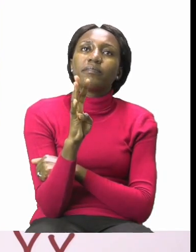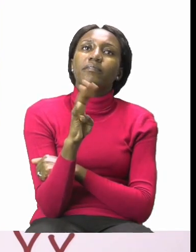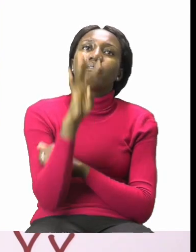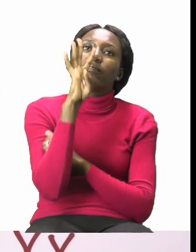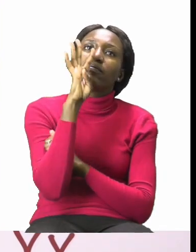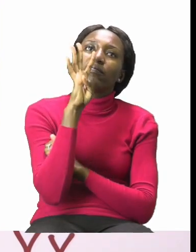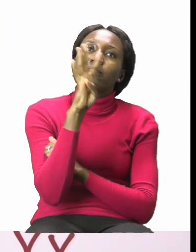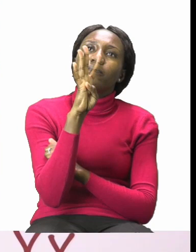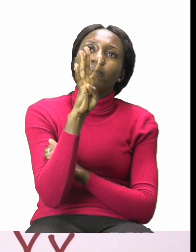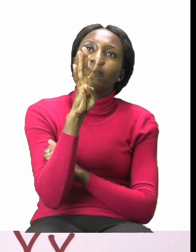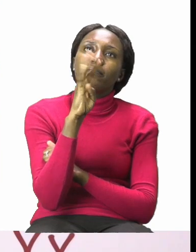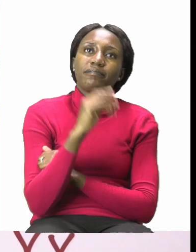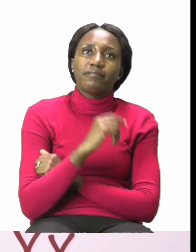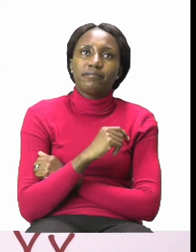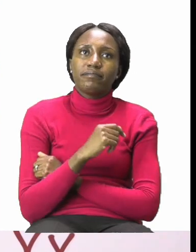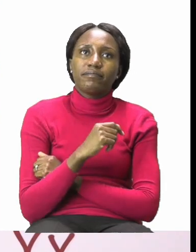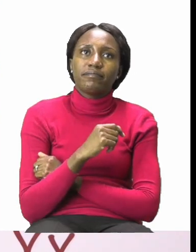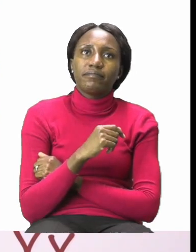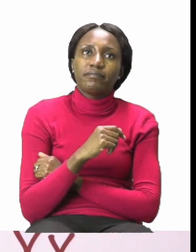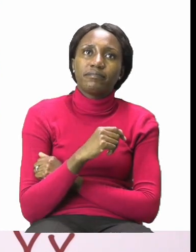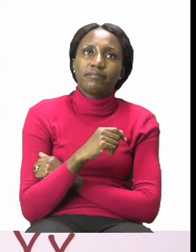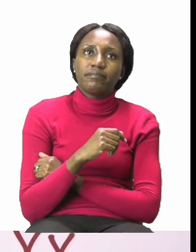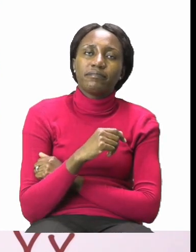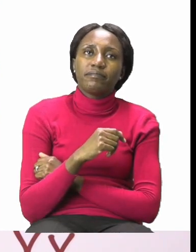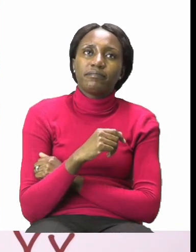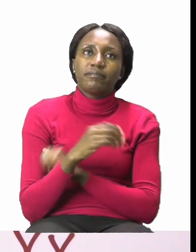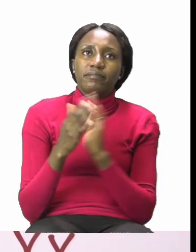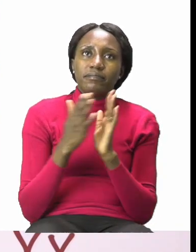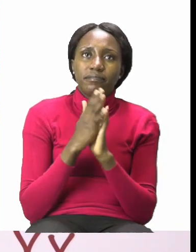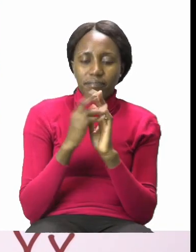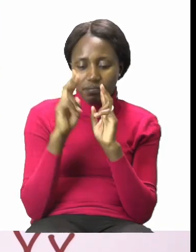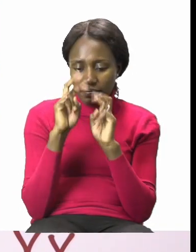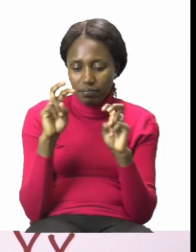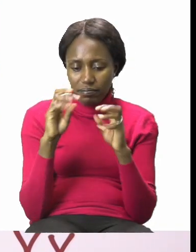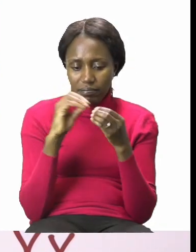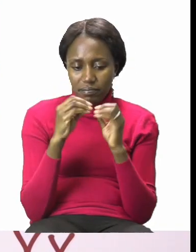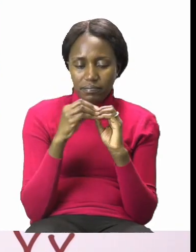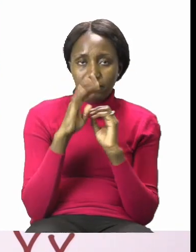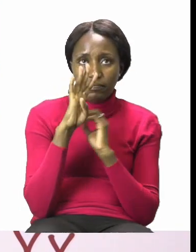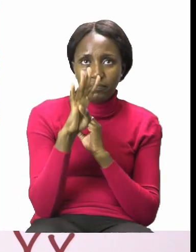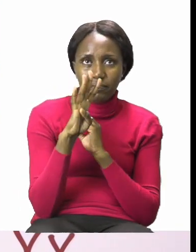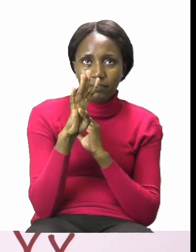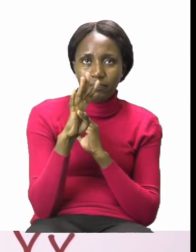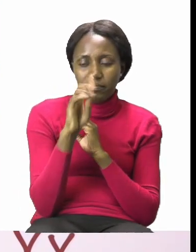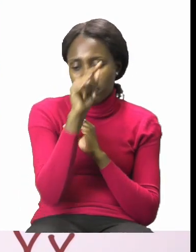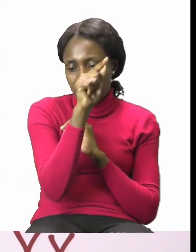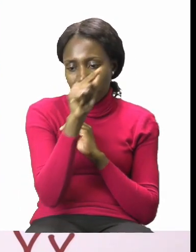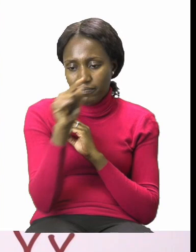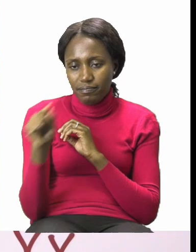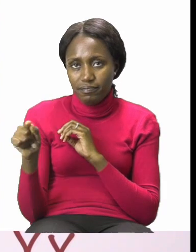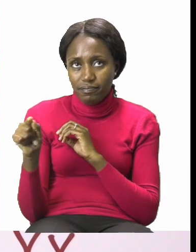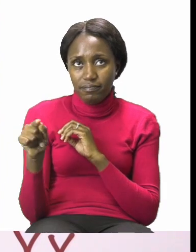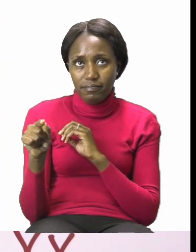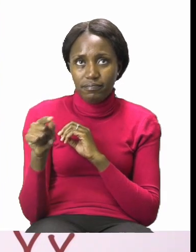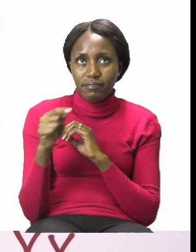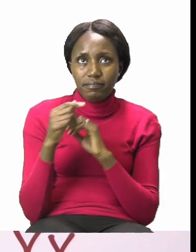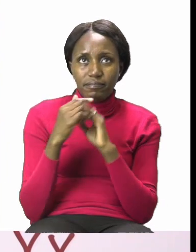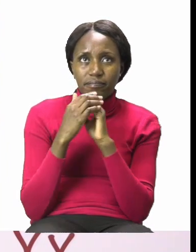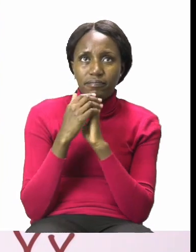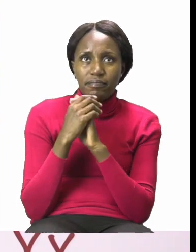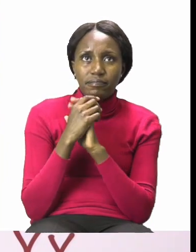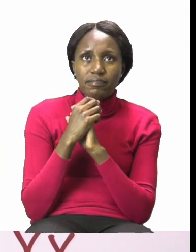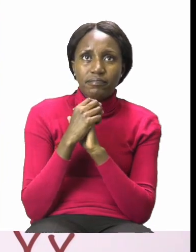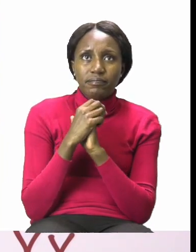4 lamps. So you now need to look for the number 4 on the other side, and then you're going to connect